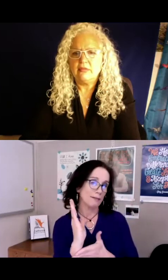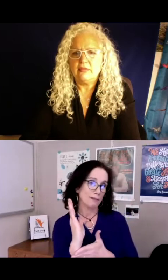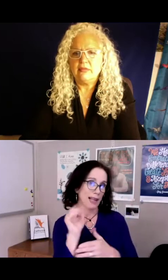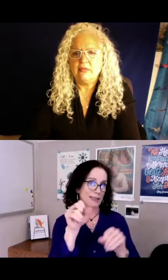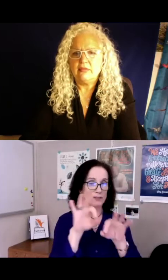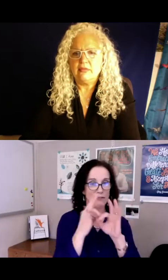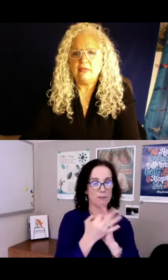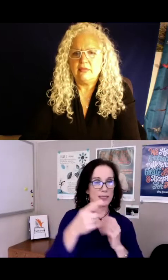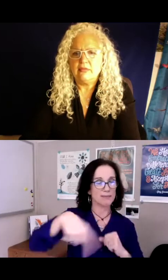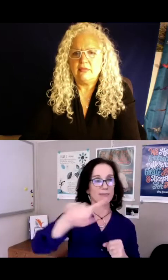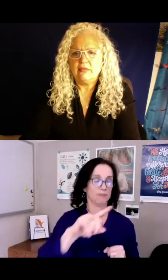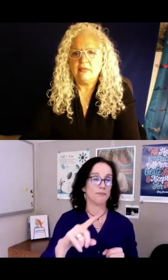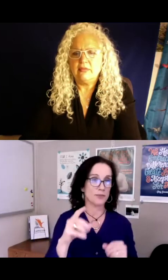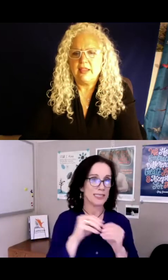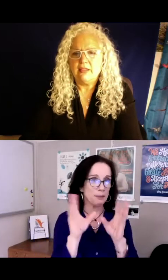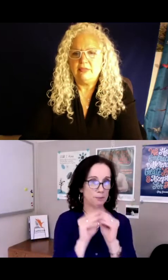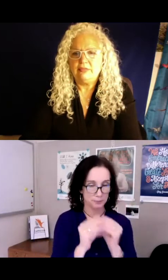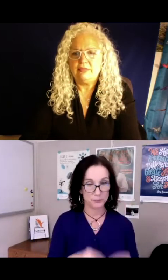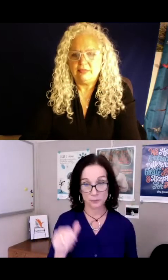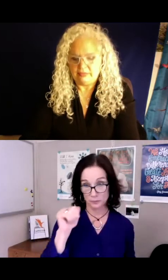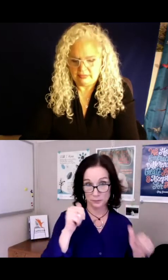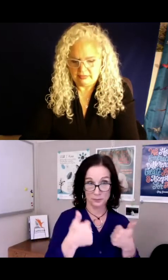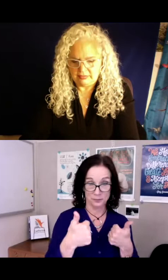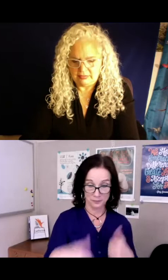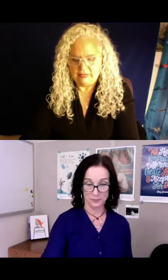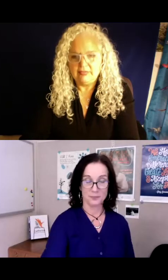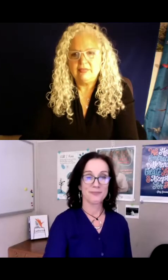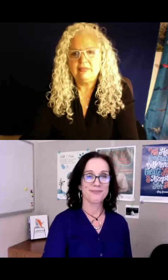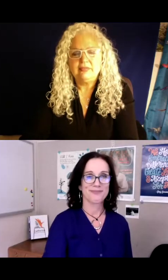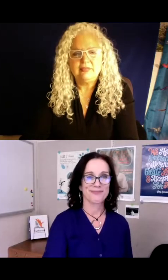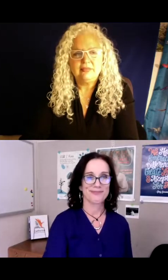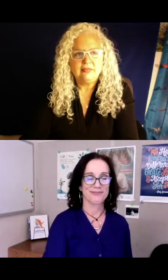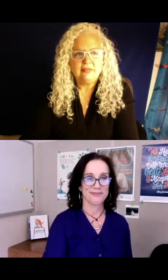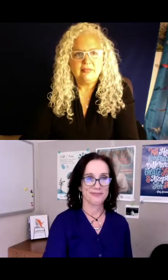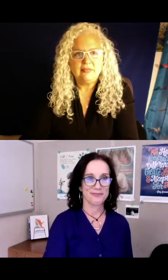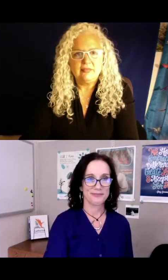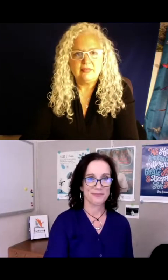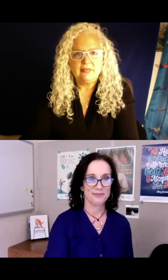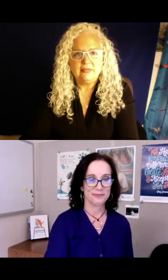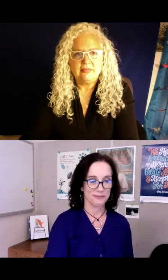And importantly, your rights as a family during that meeting, okay?